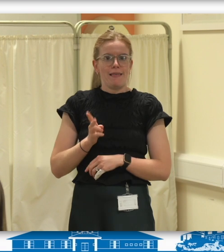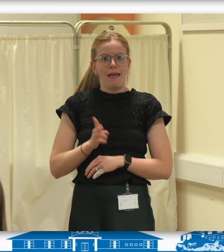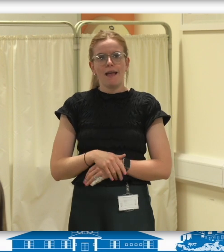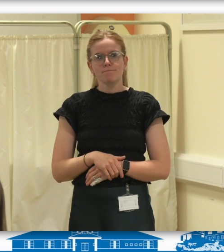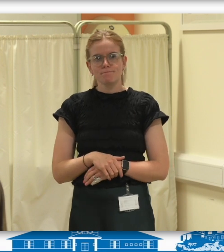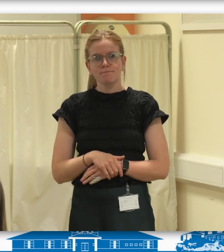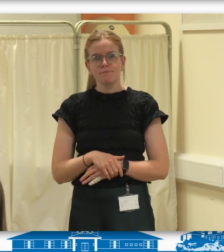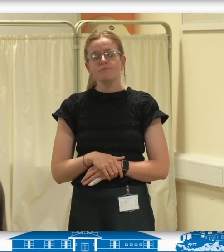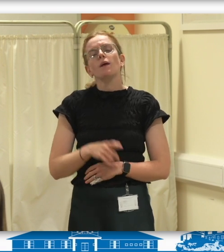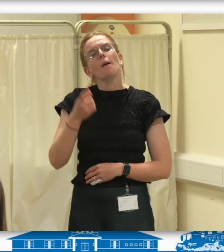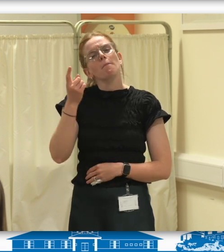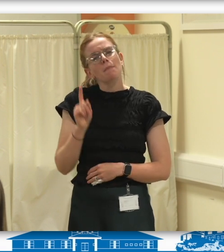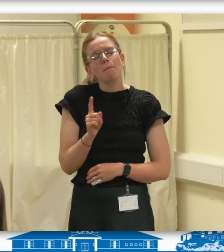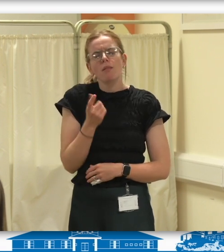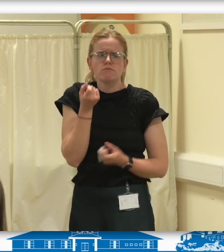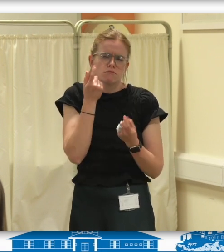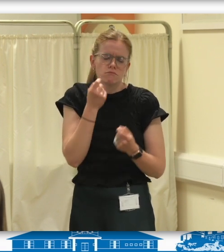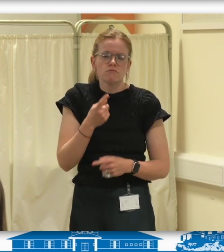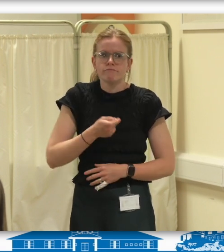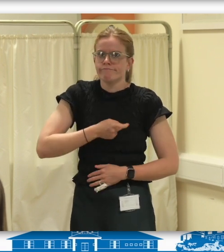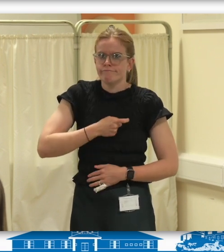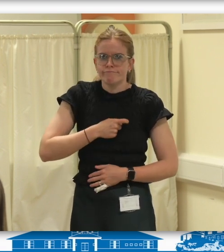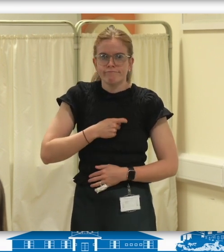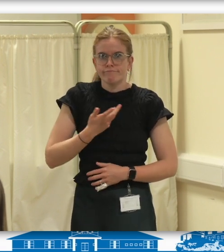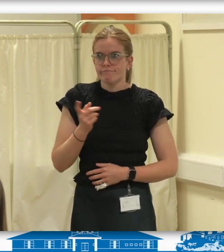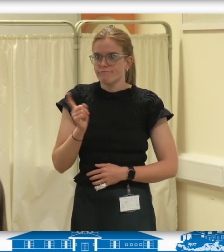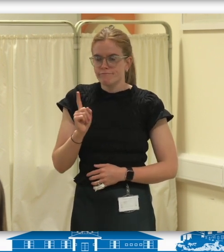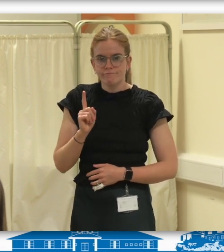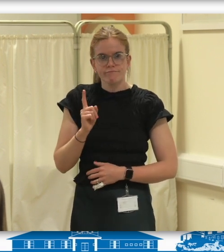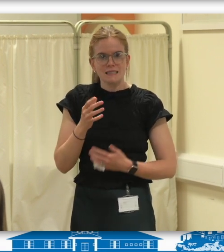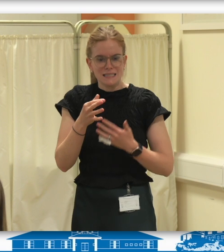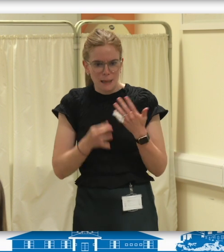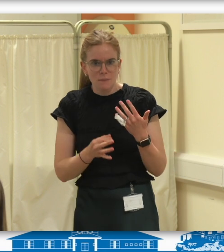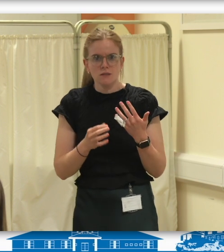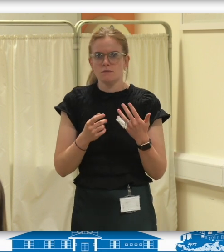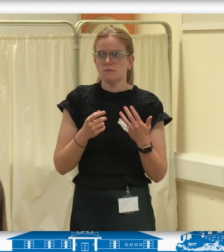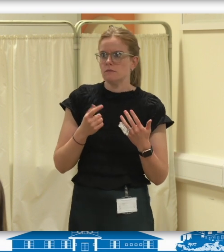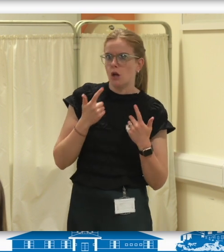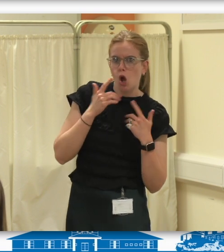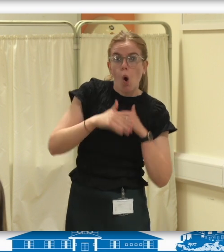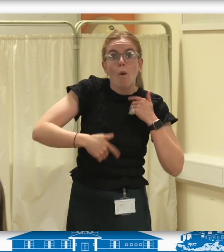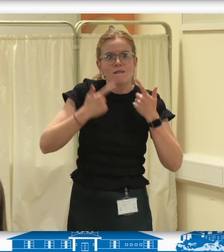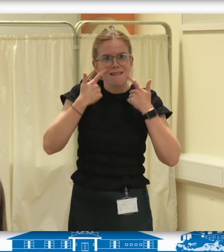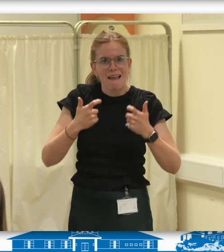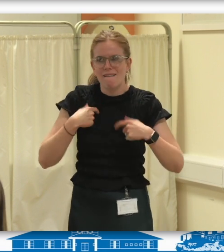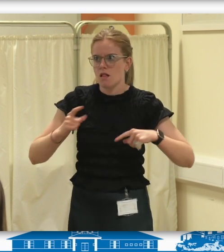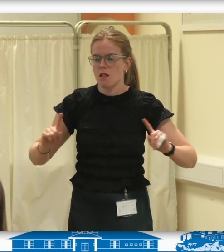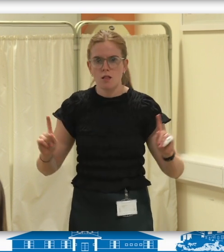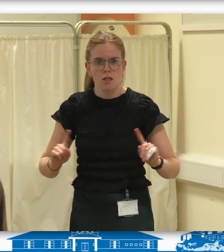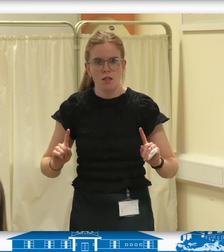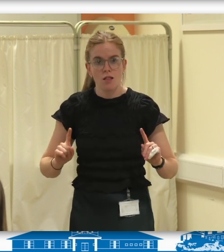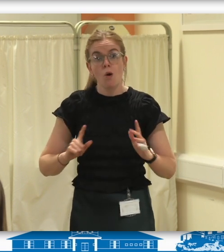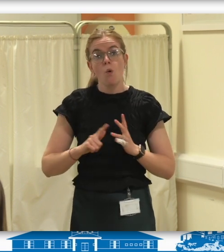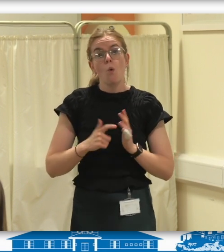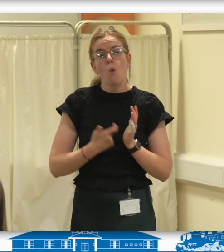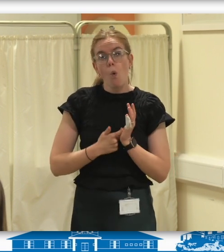People understandably can feel anxious about risking increased symptoms and relapse and can be overly cautious. Or they may just catch a